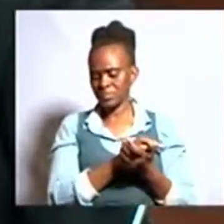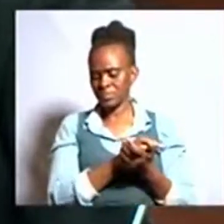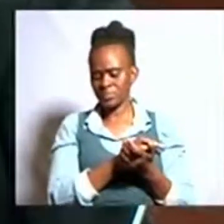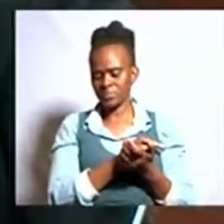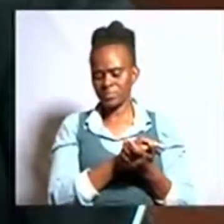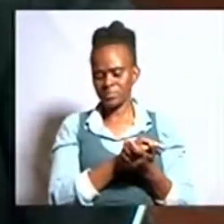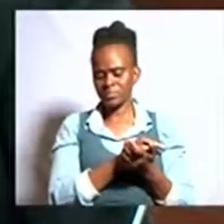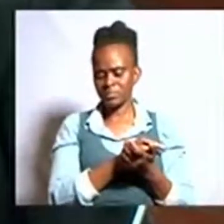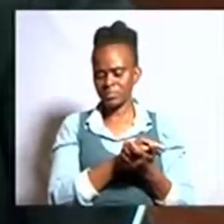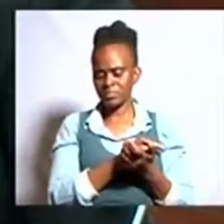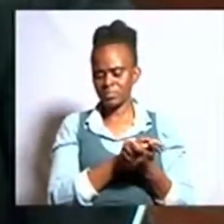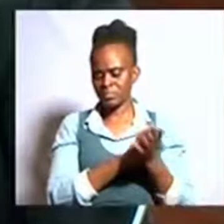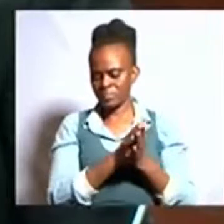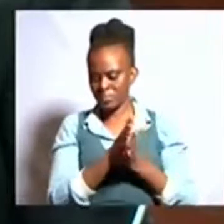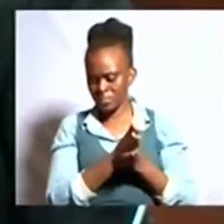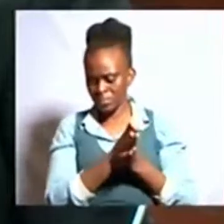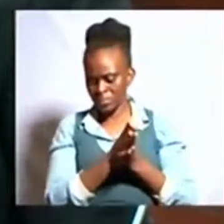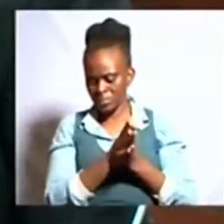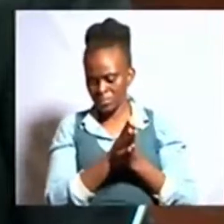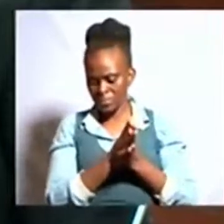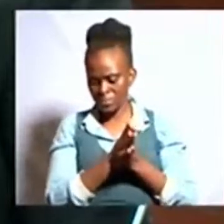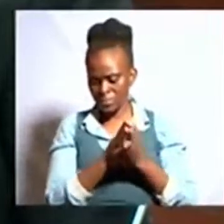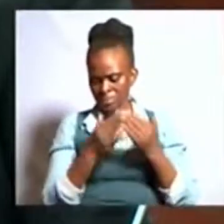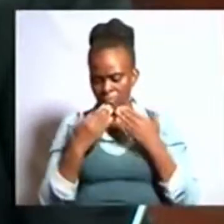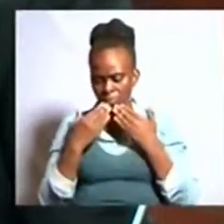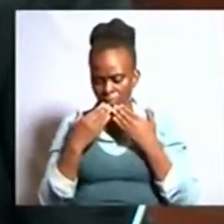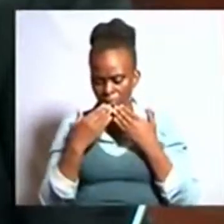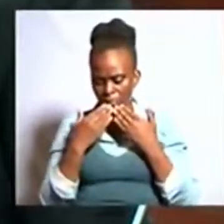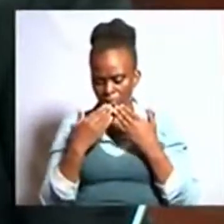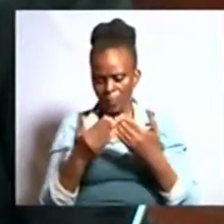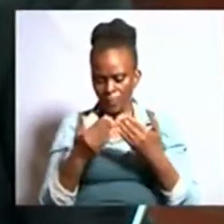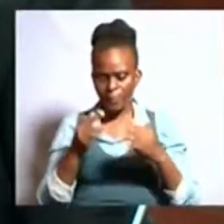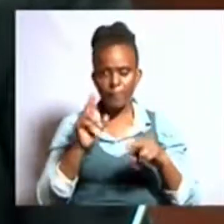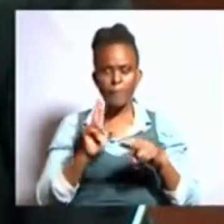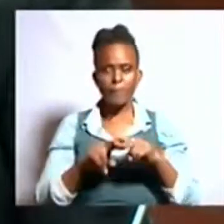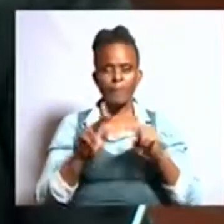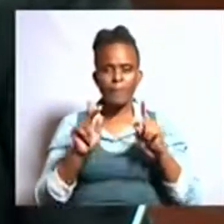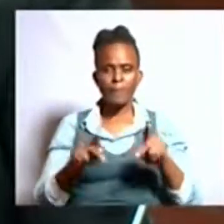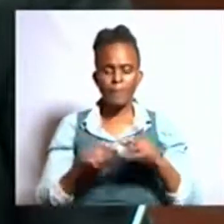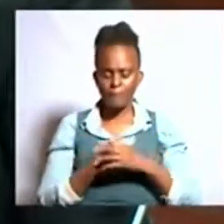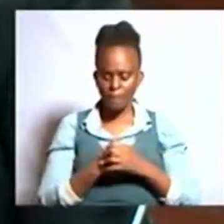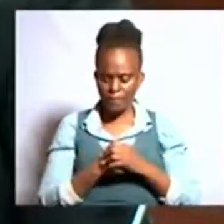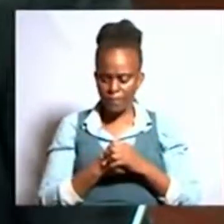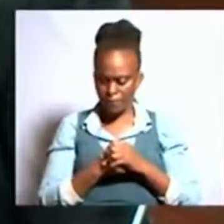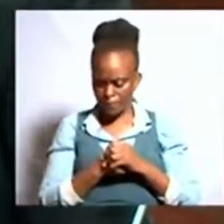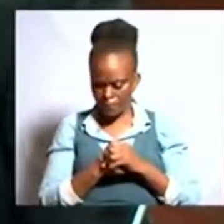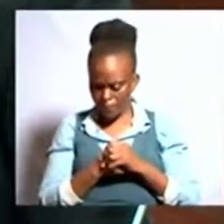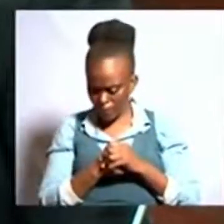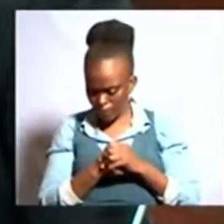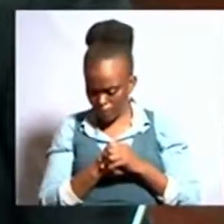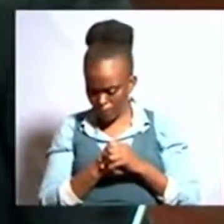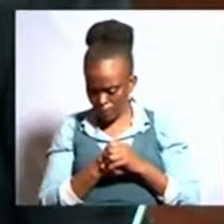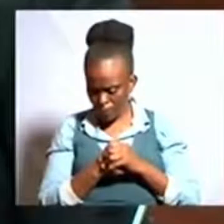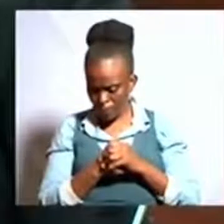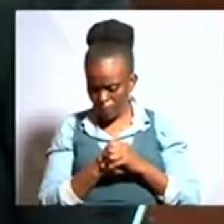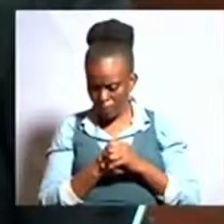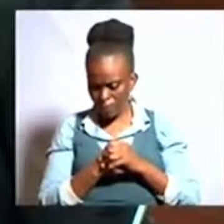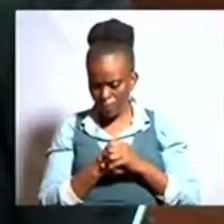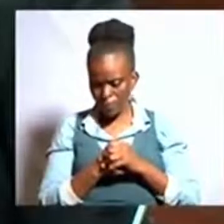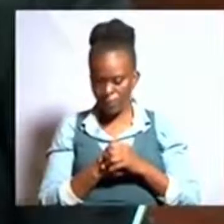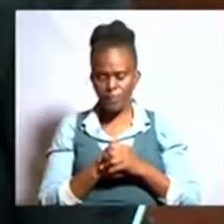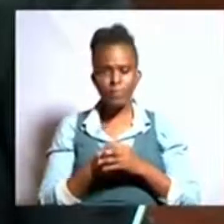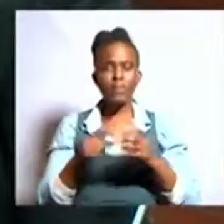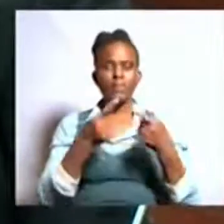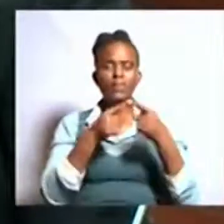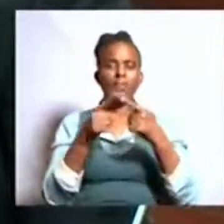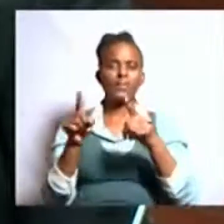Thank you, Chair. The funds that had not been spent, they were meant for various activities,